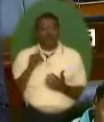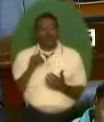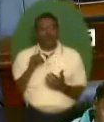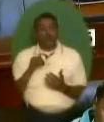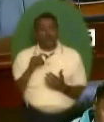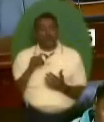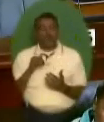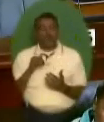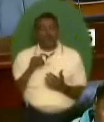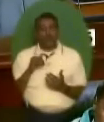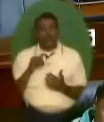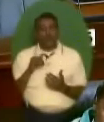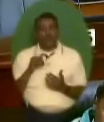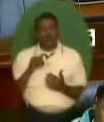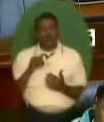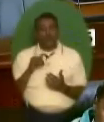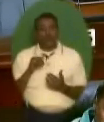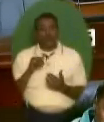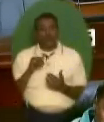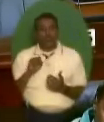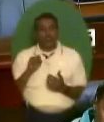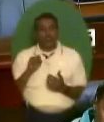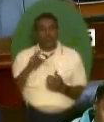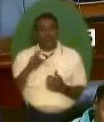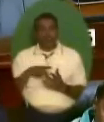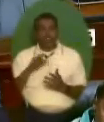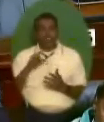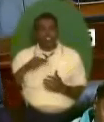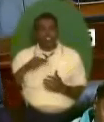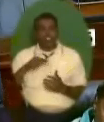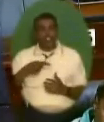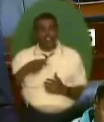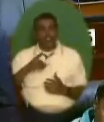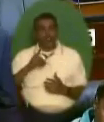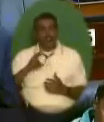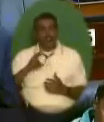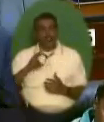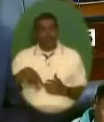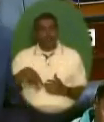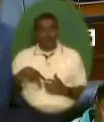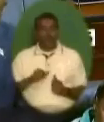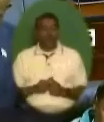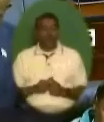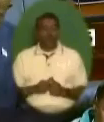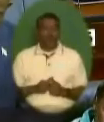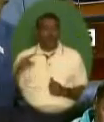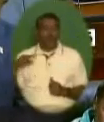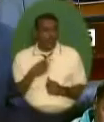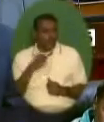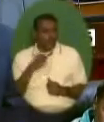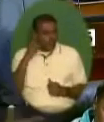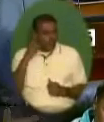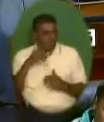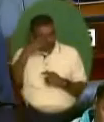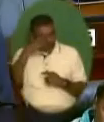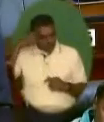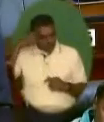estimated per capita GDP. We have already said, Mr. Speaker, that